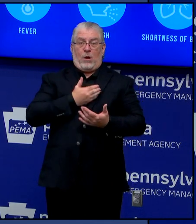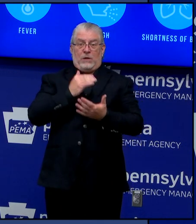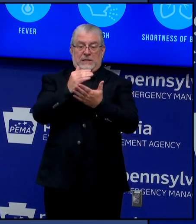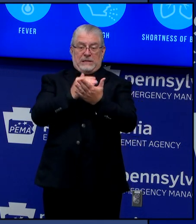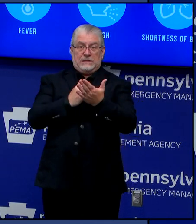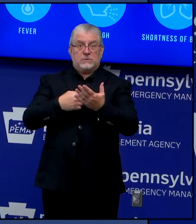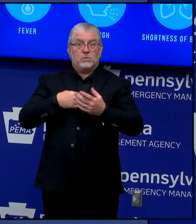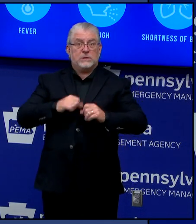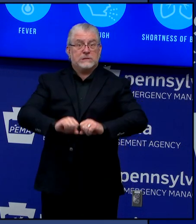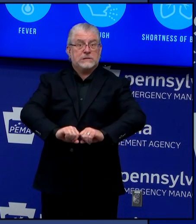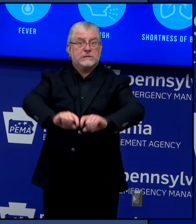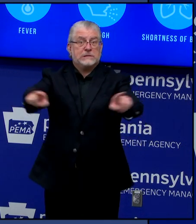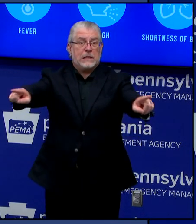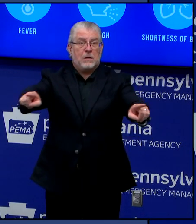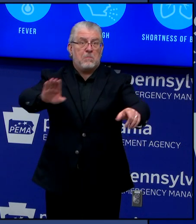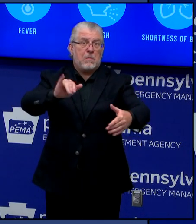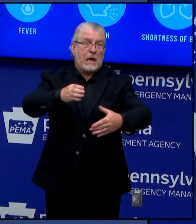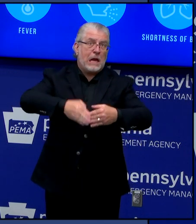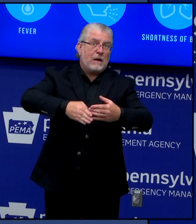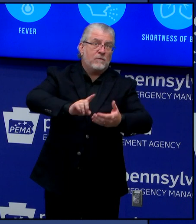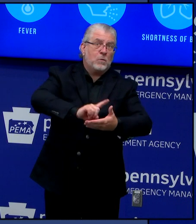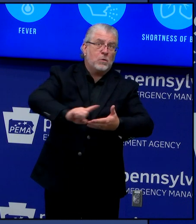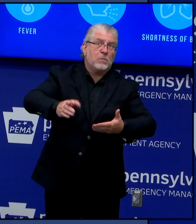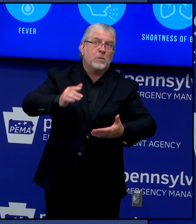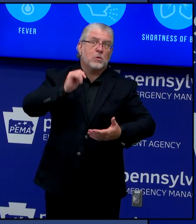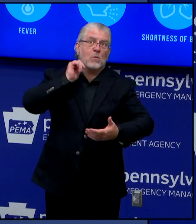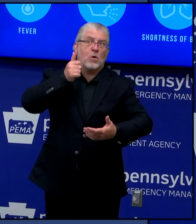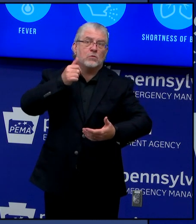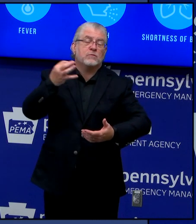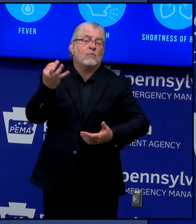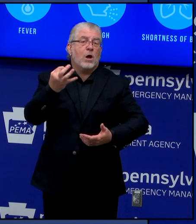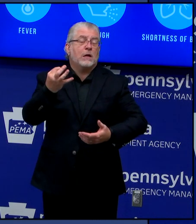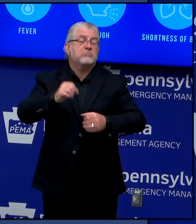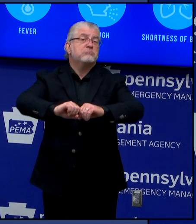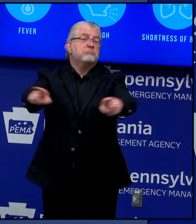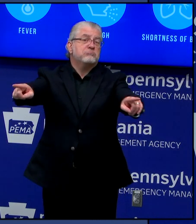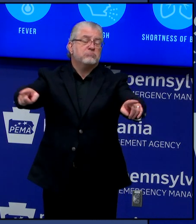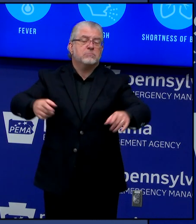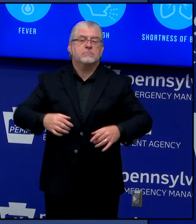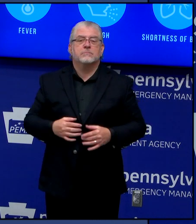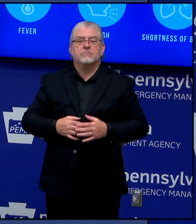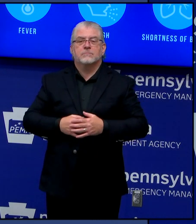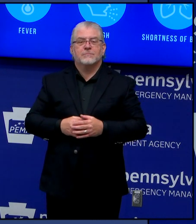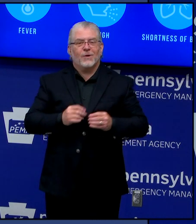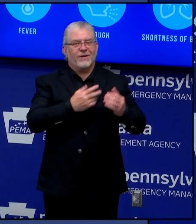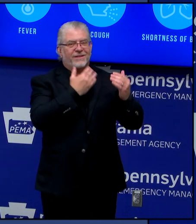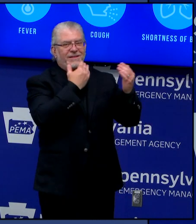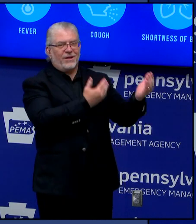Secretary. That concludes our briefing for today. Our next briefing will be tomorrow.